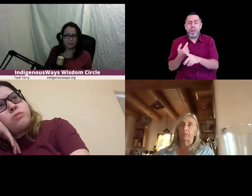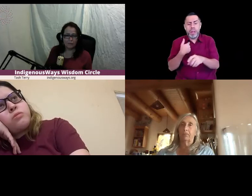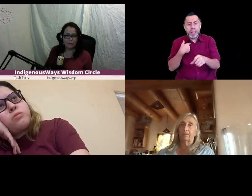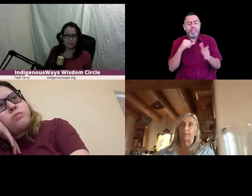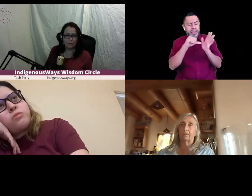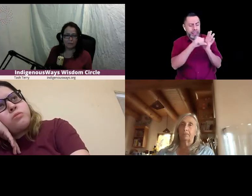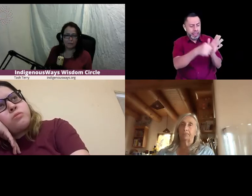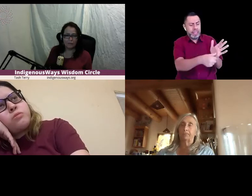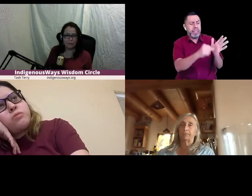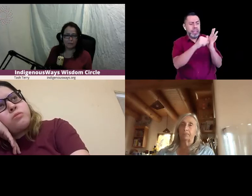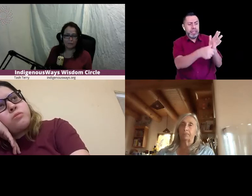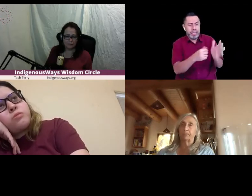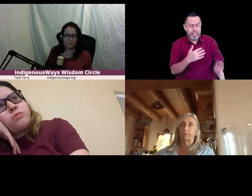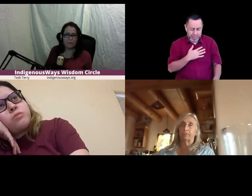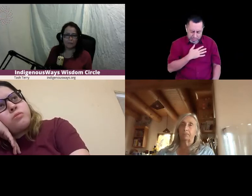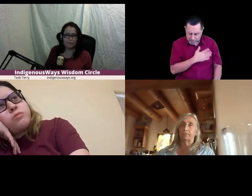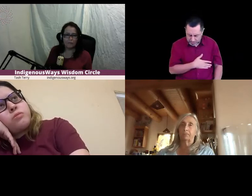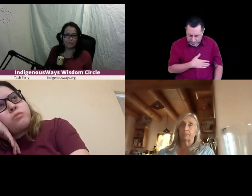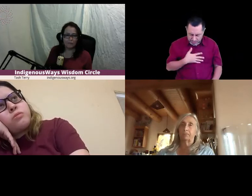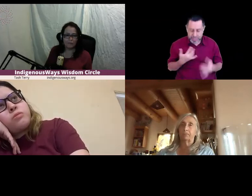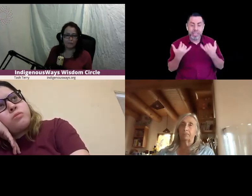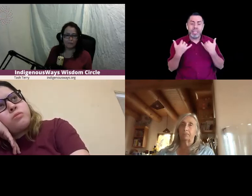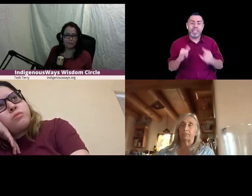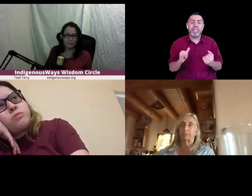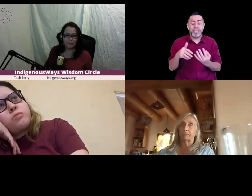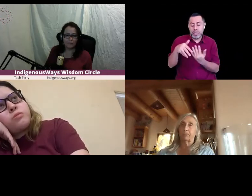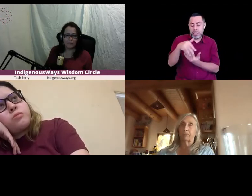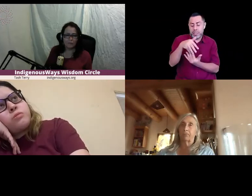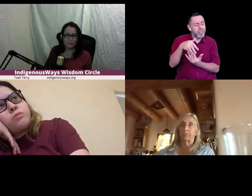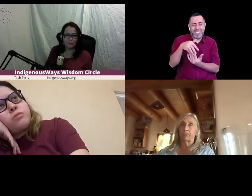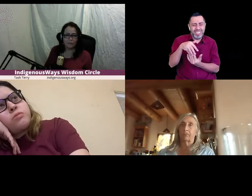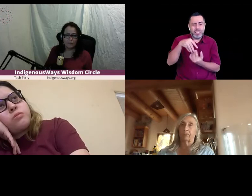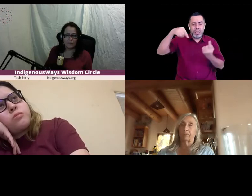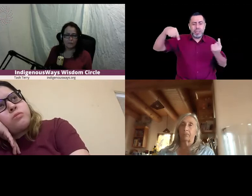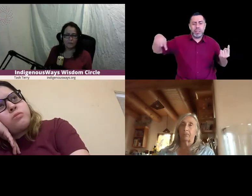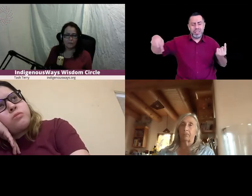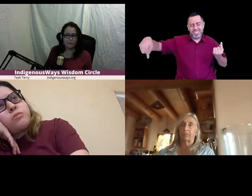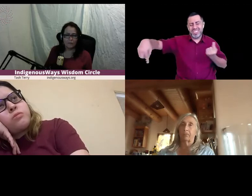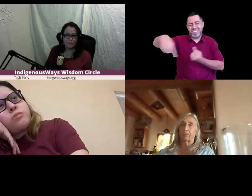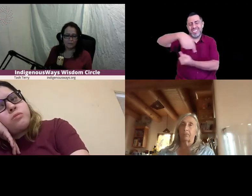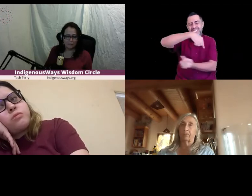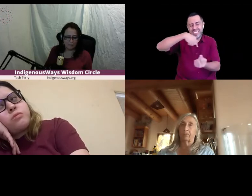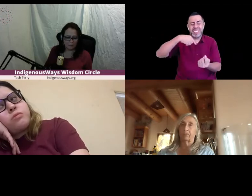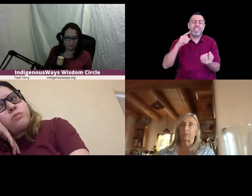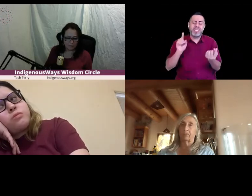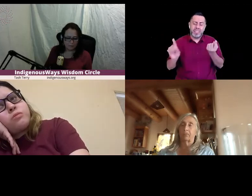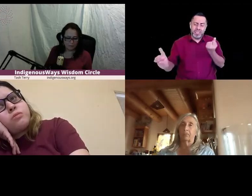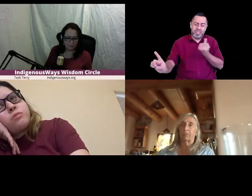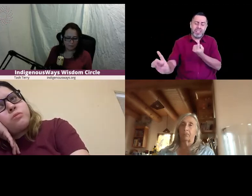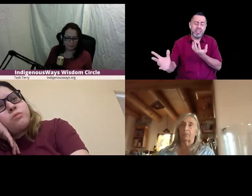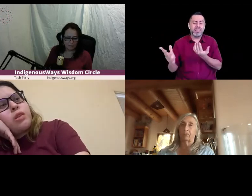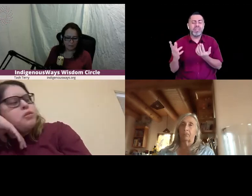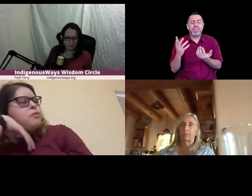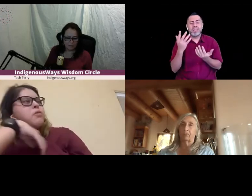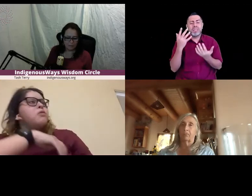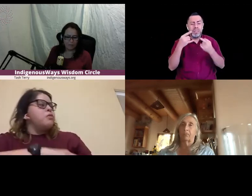practicing social distancing, wear your mask at all times, hand sanitizing. So we're